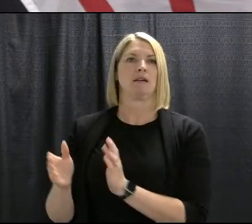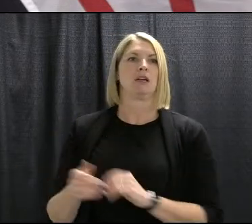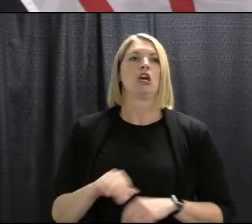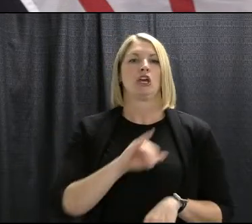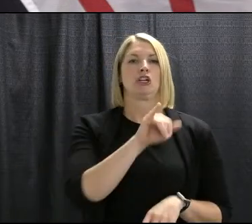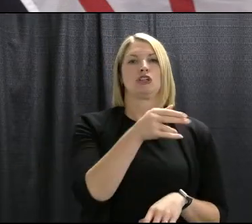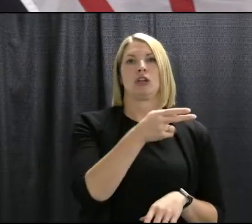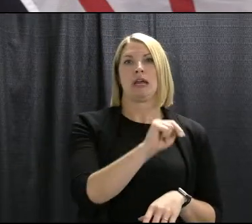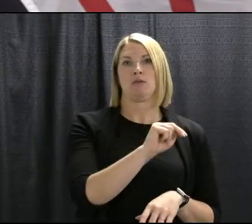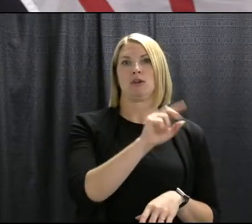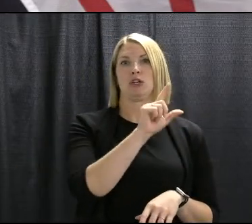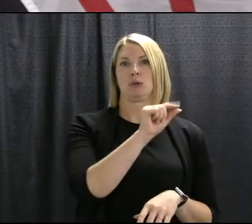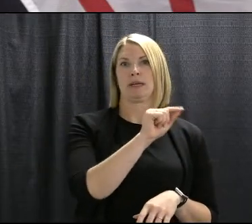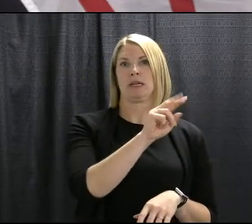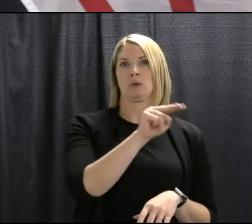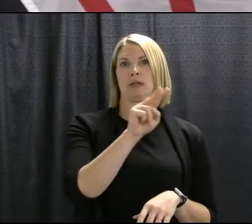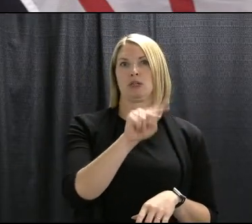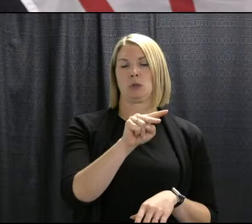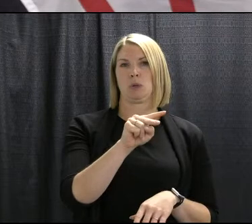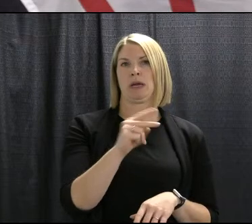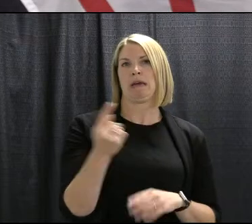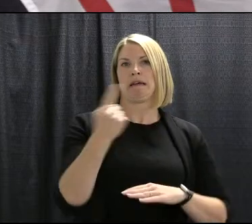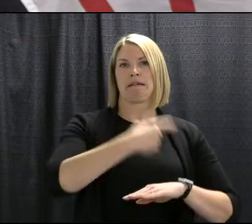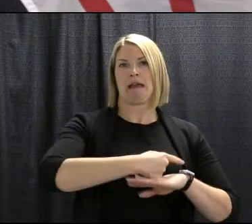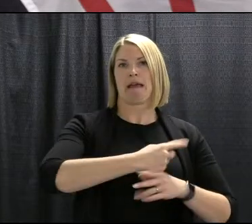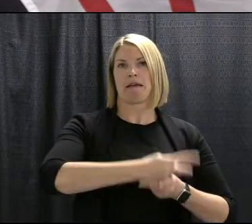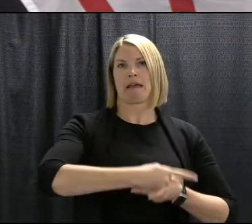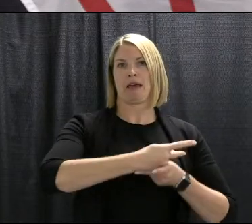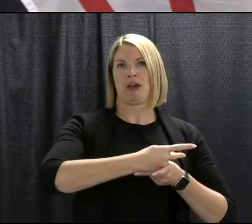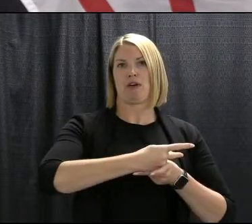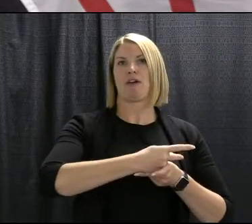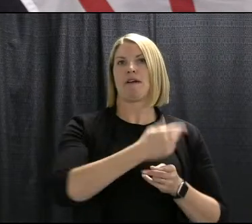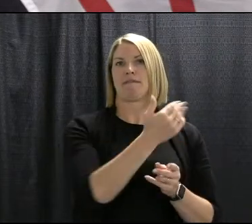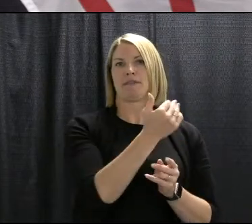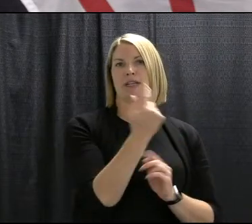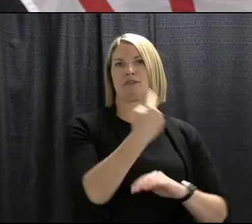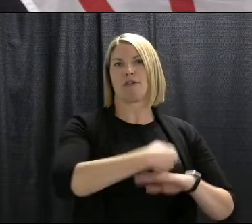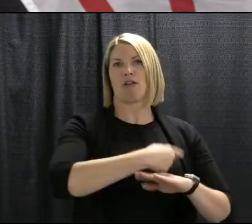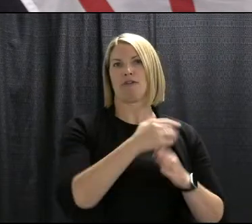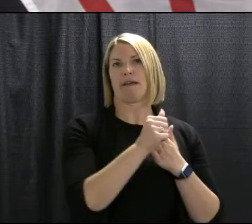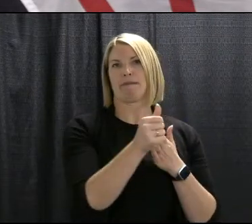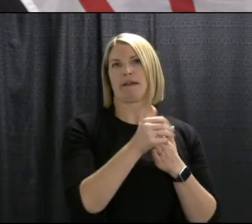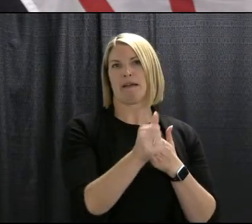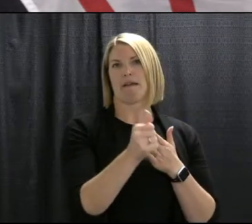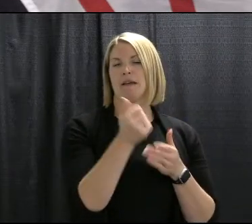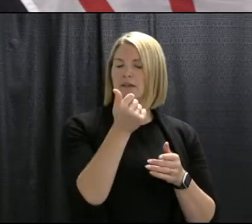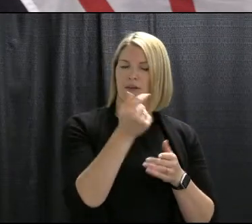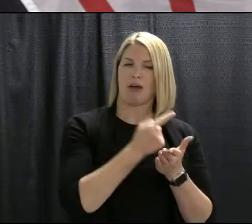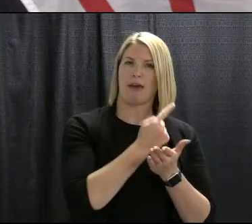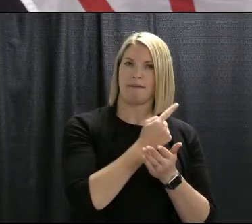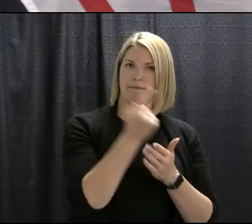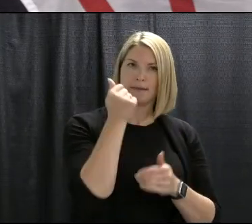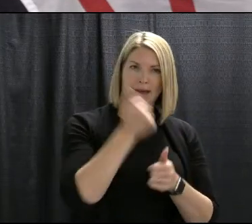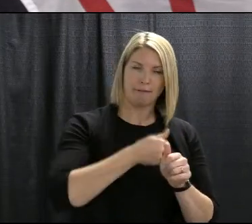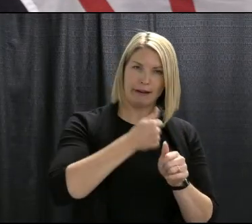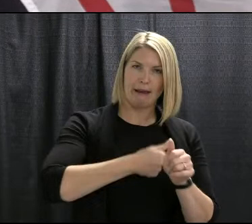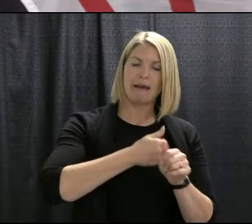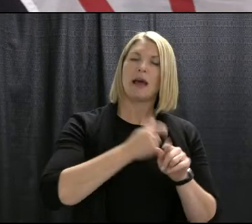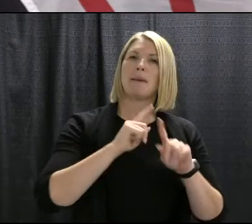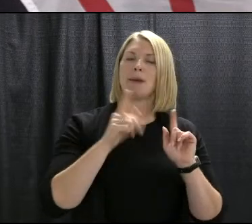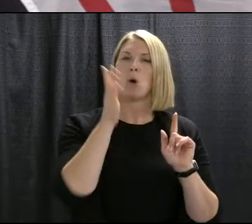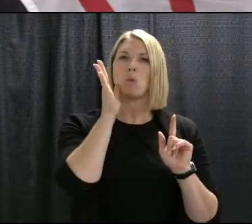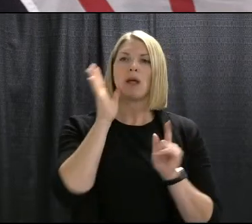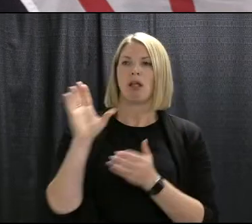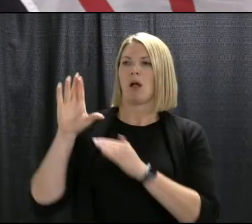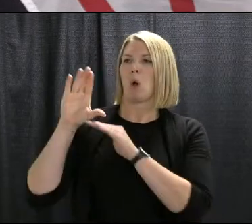January 2022, and further to decrease to $10 per day in January 2023. Creating